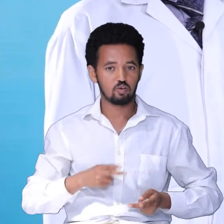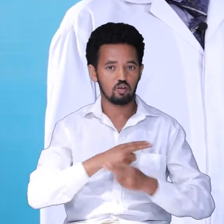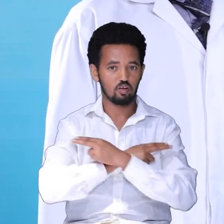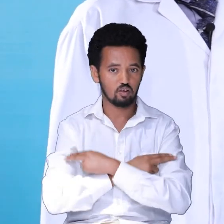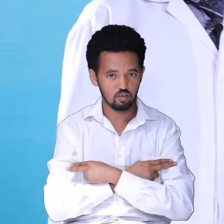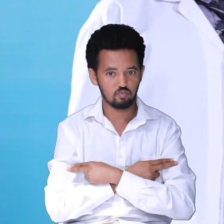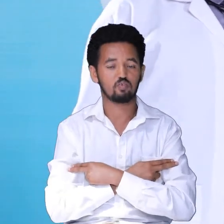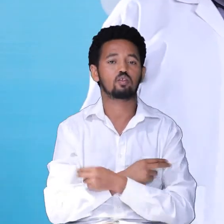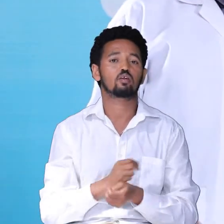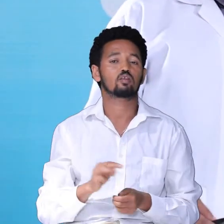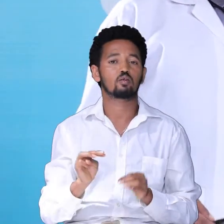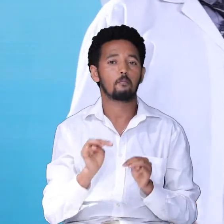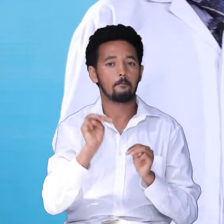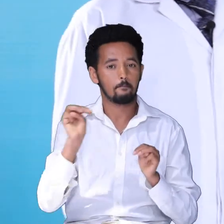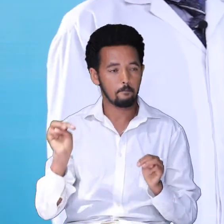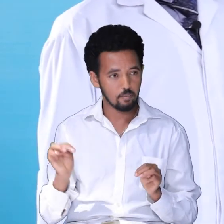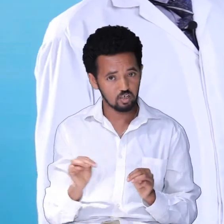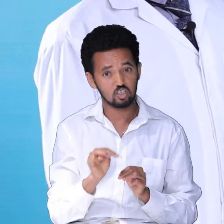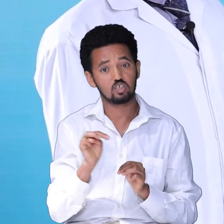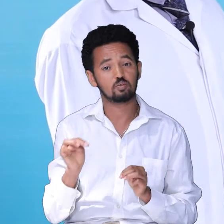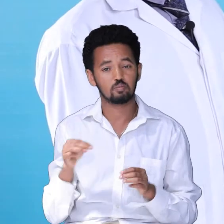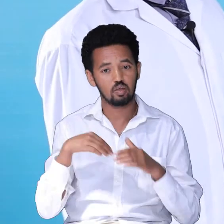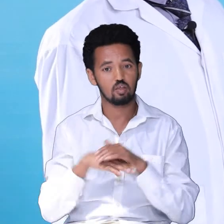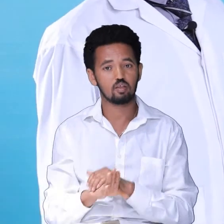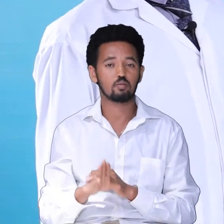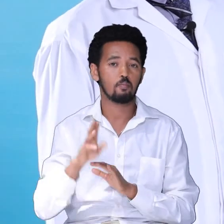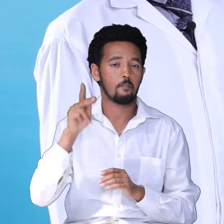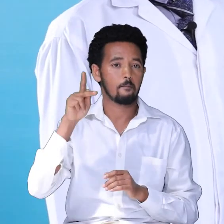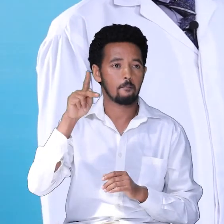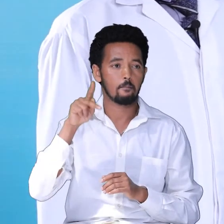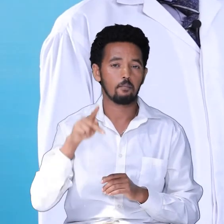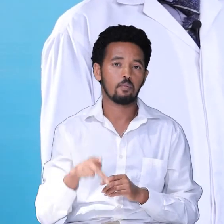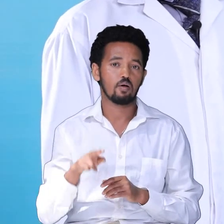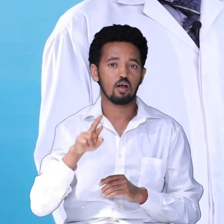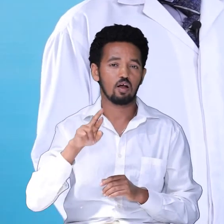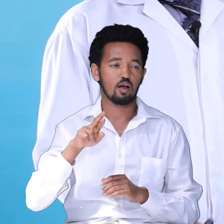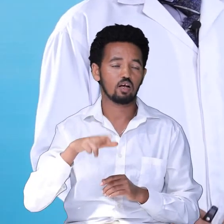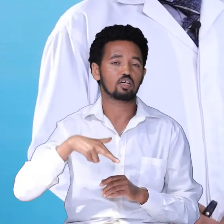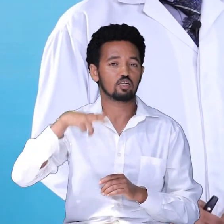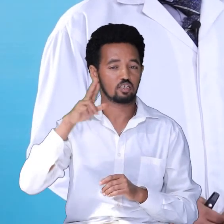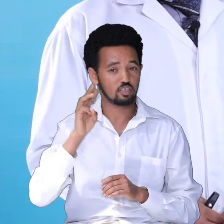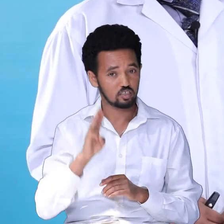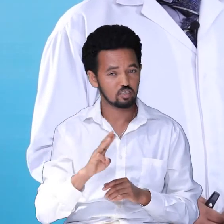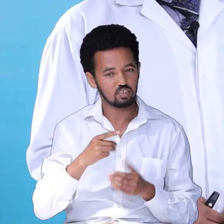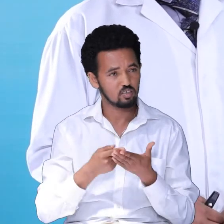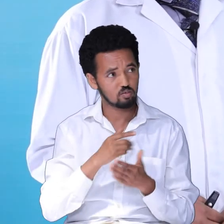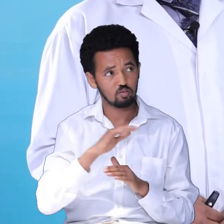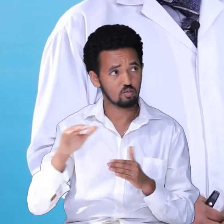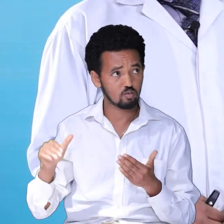the magnificent tombs in Paris. Student, this all about